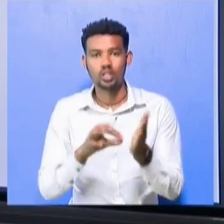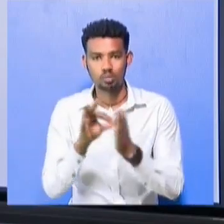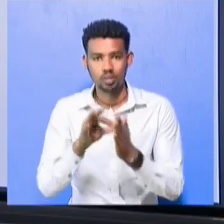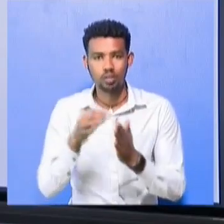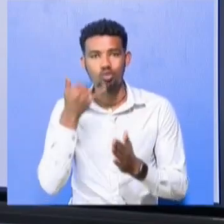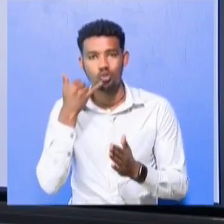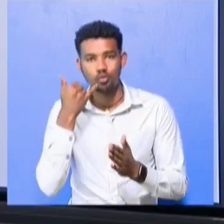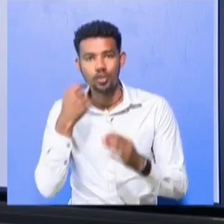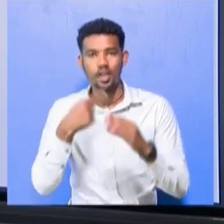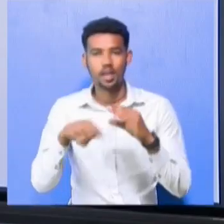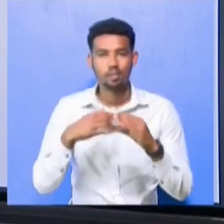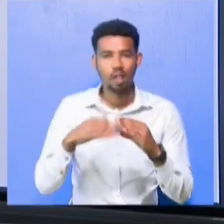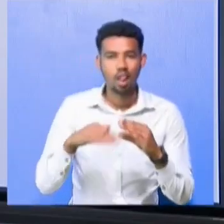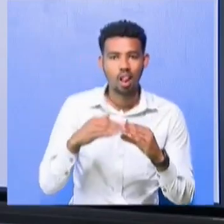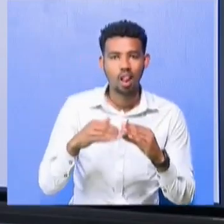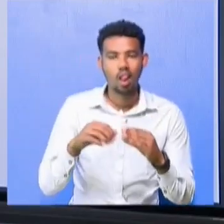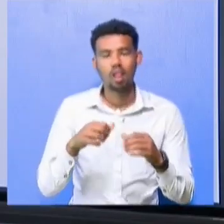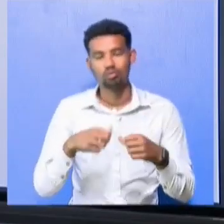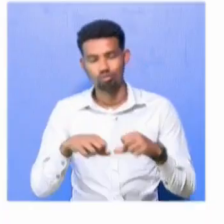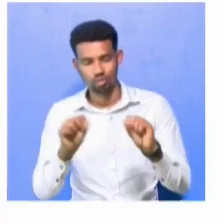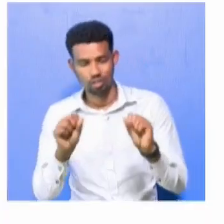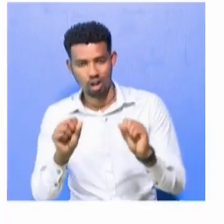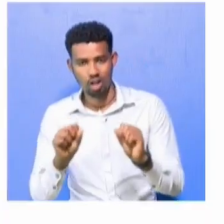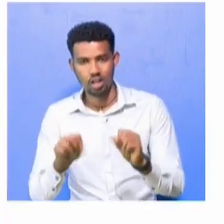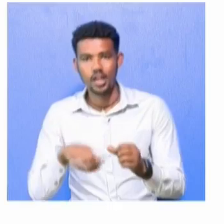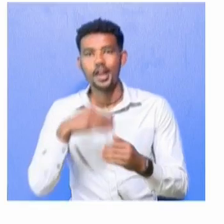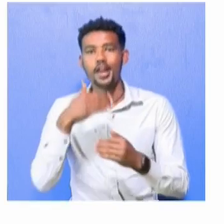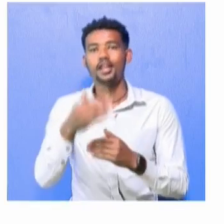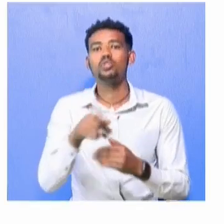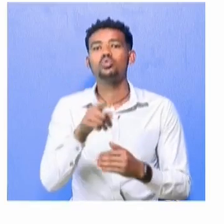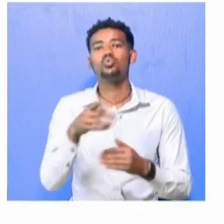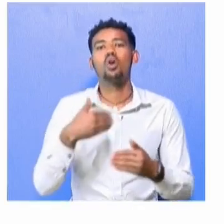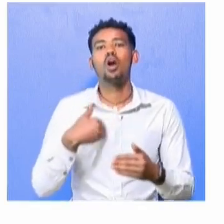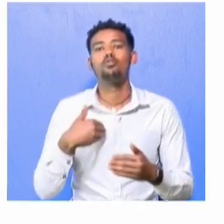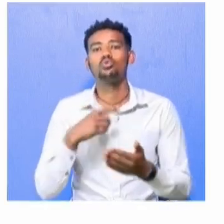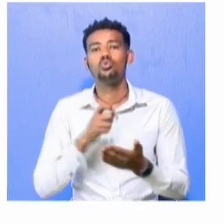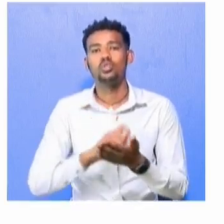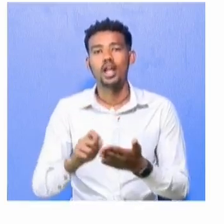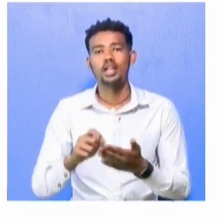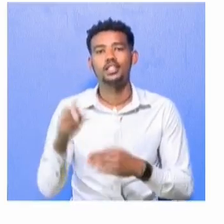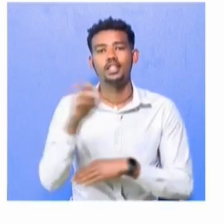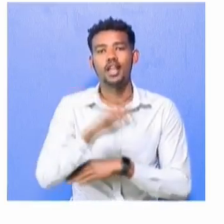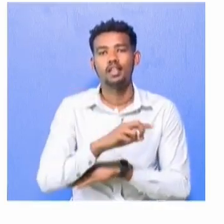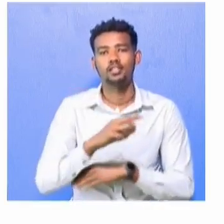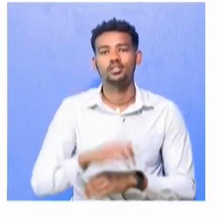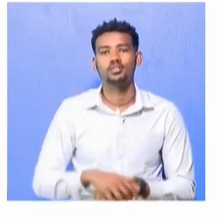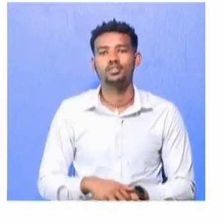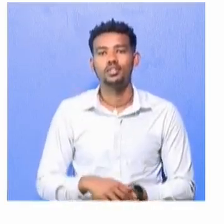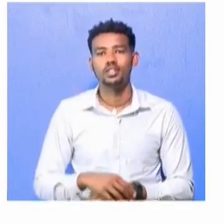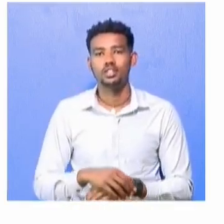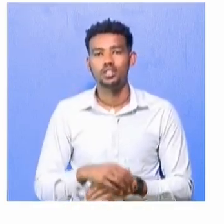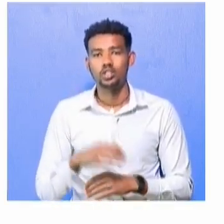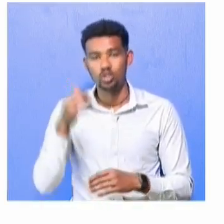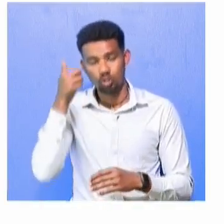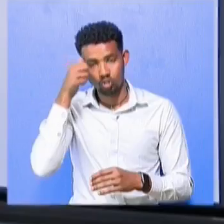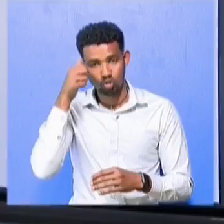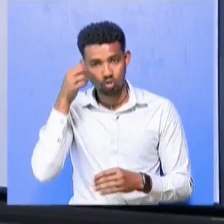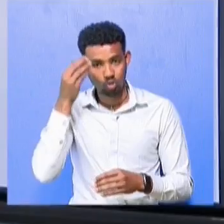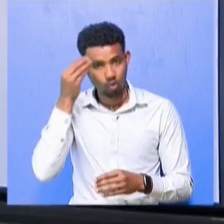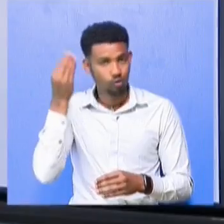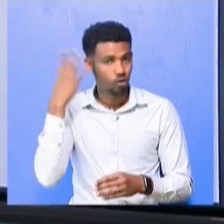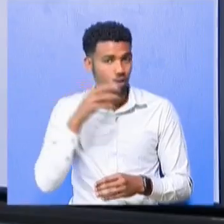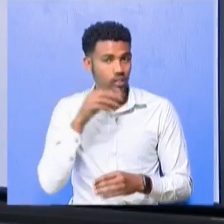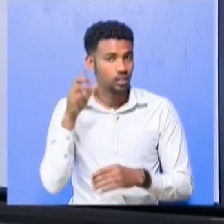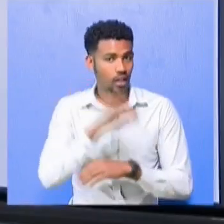email, etc. And next to that, you have to write here now that is a date. Don't forget the date.